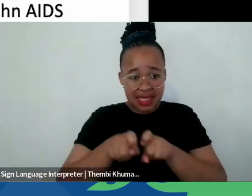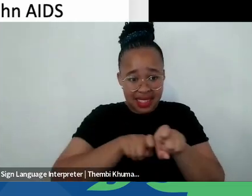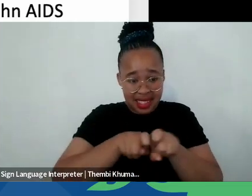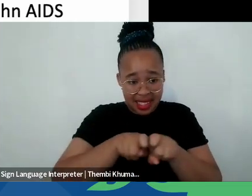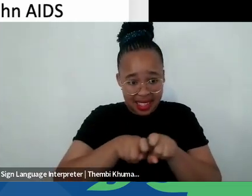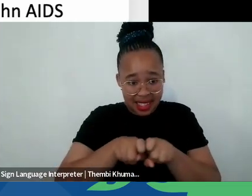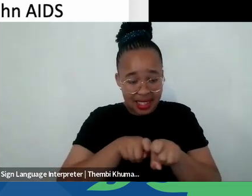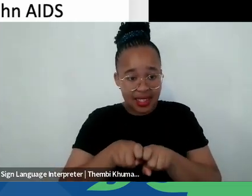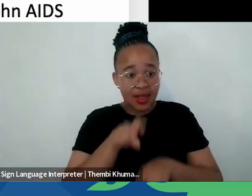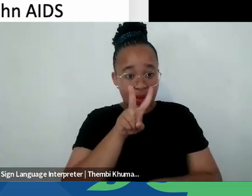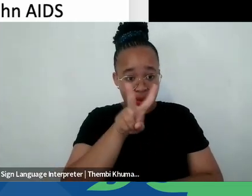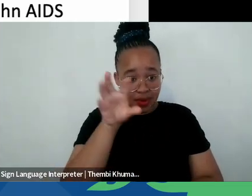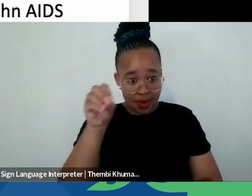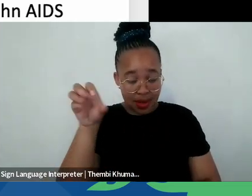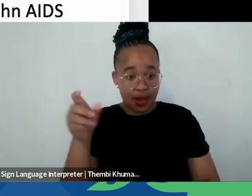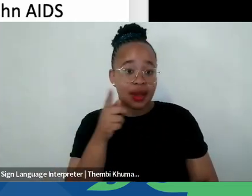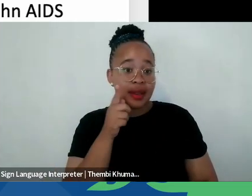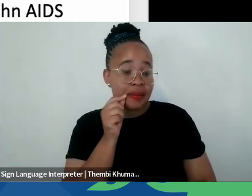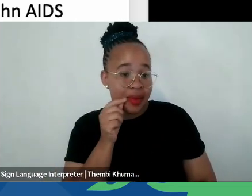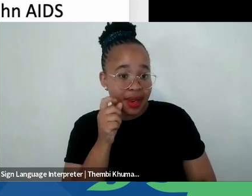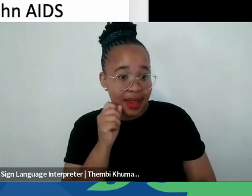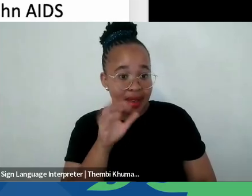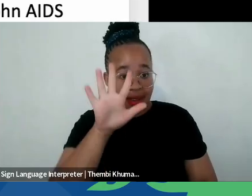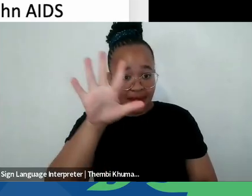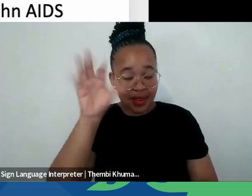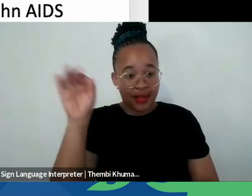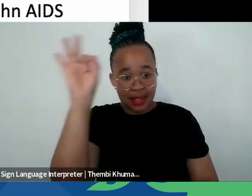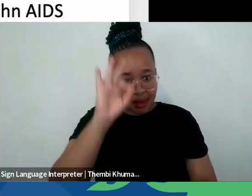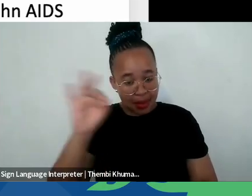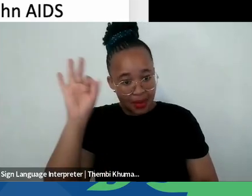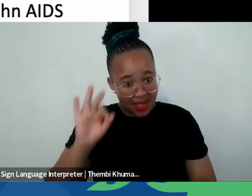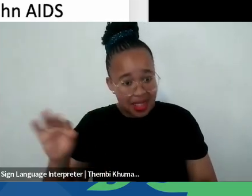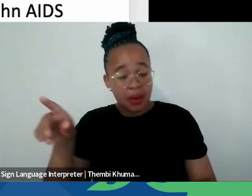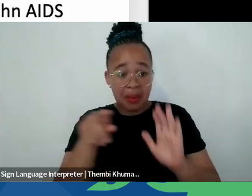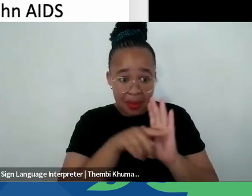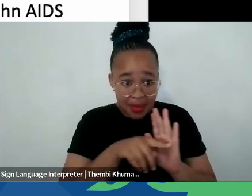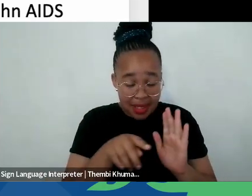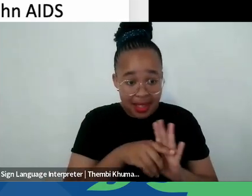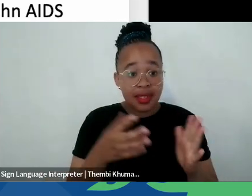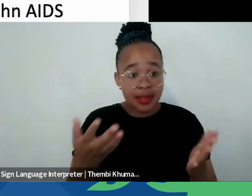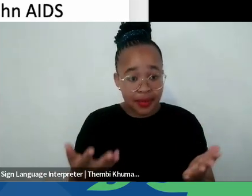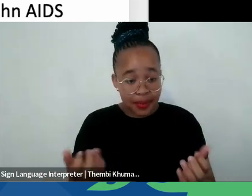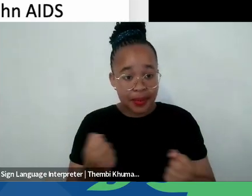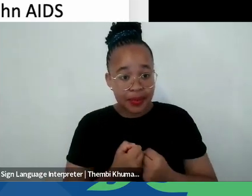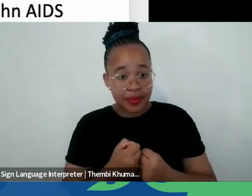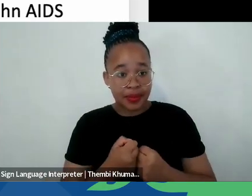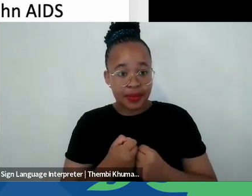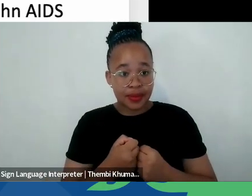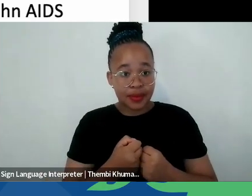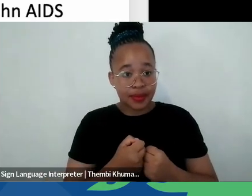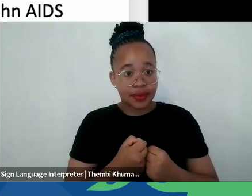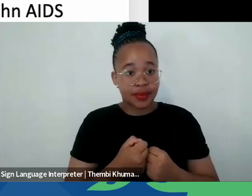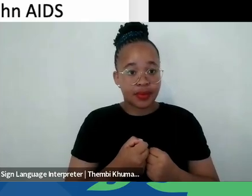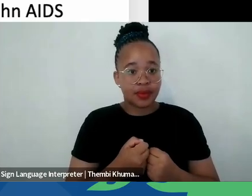200 men, 50% tested positive. And the ART